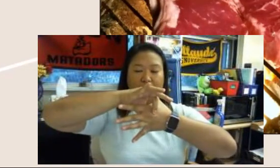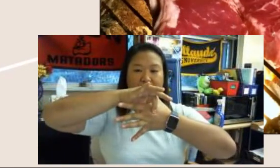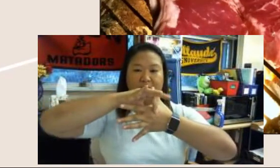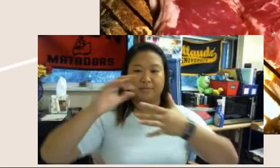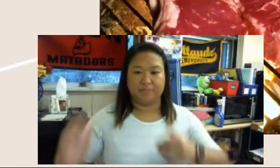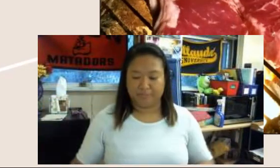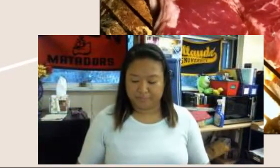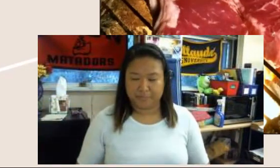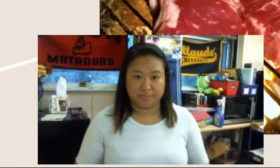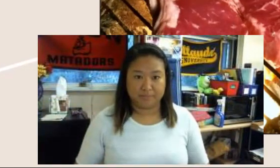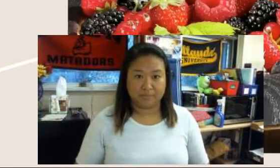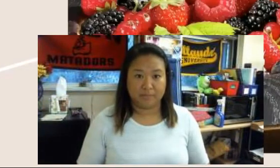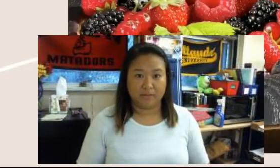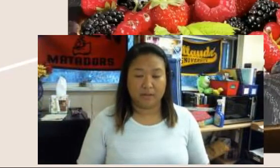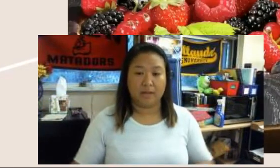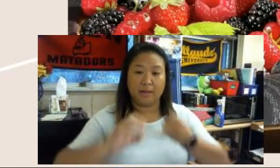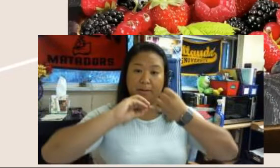beef or meat.